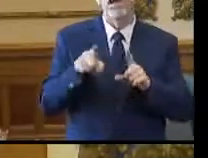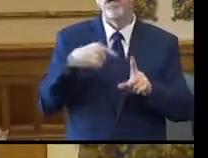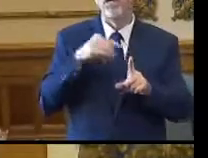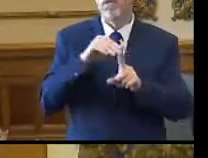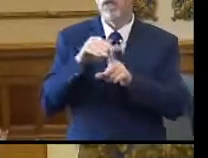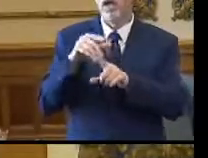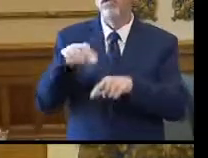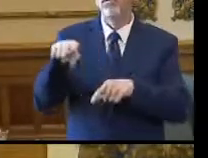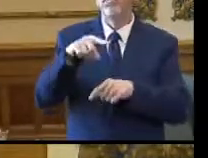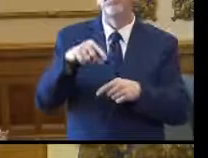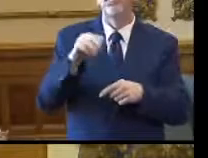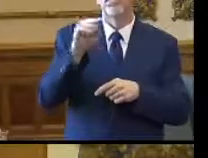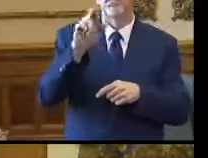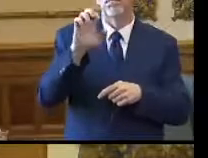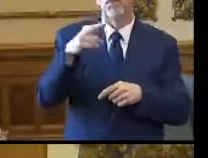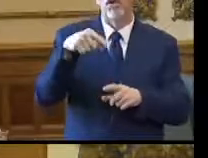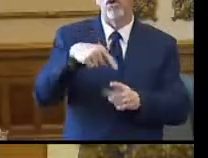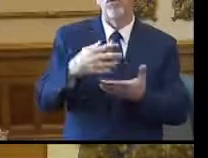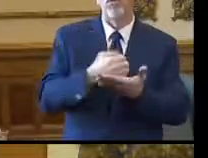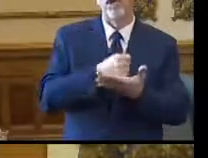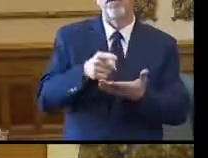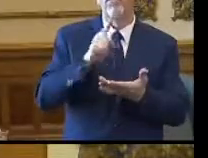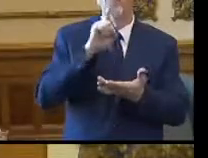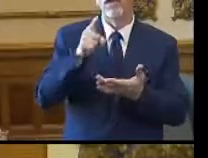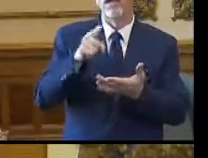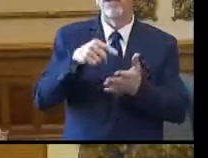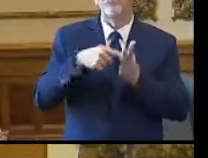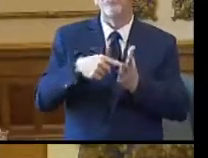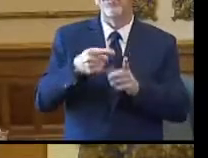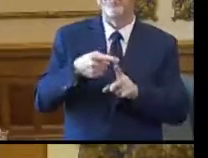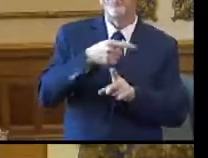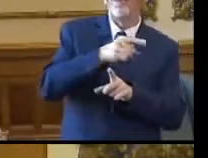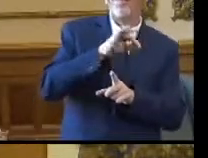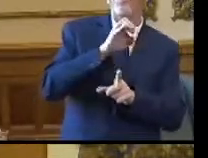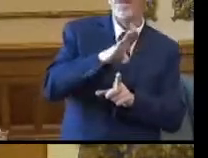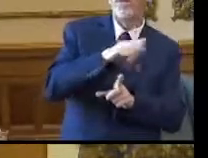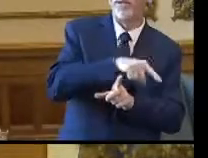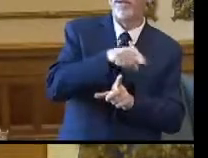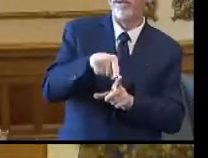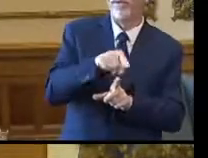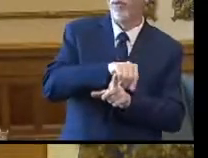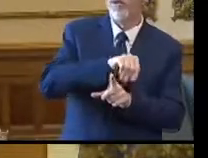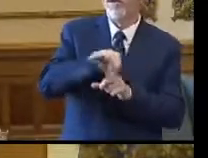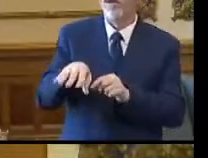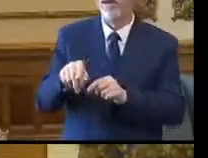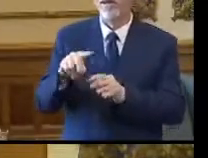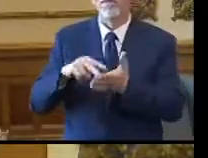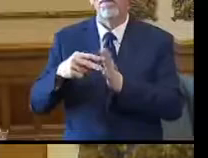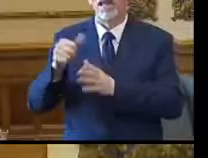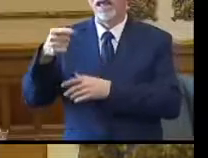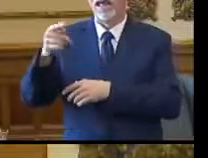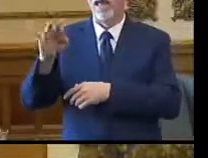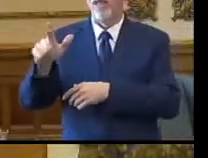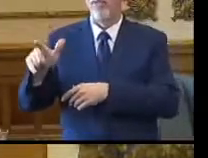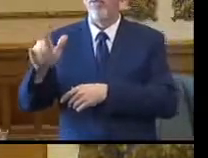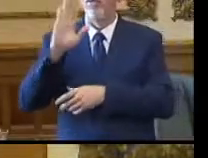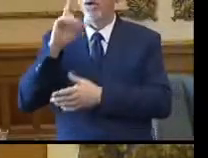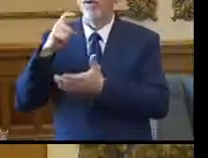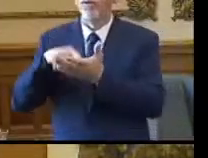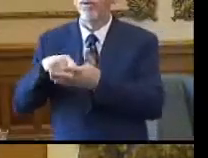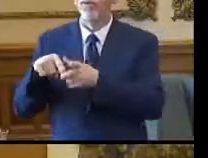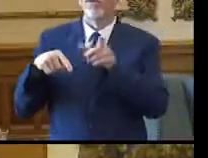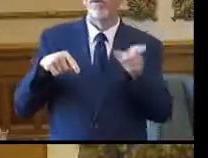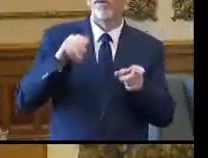reminder, March's revenues really reflect the month of February, and so the month of April will really be the